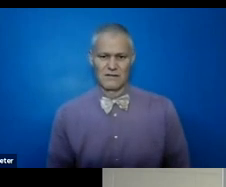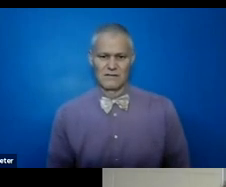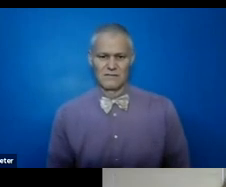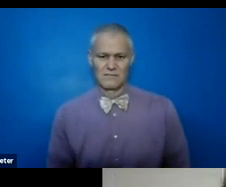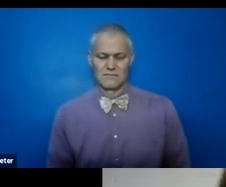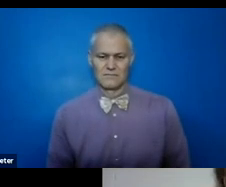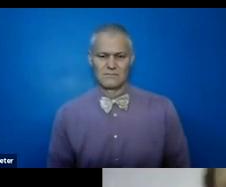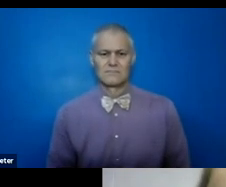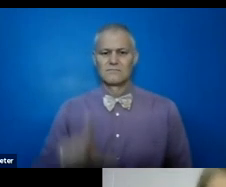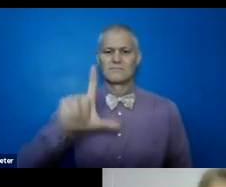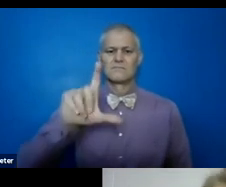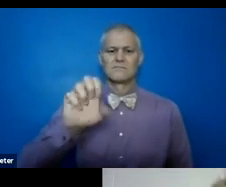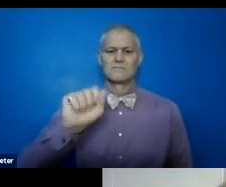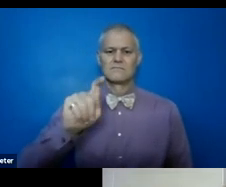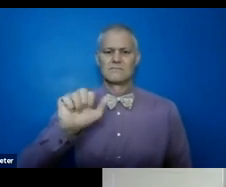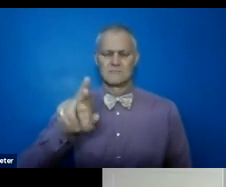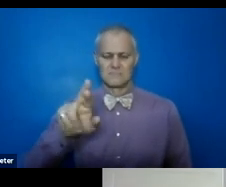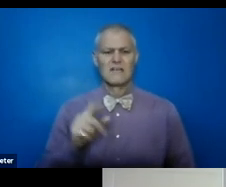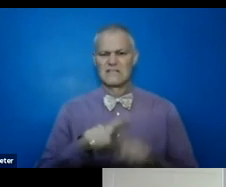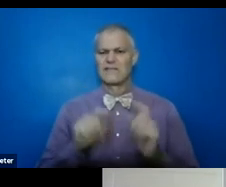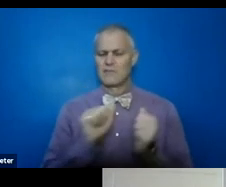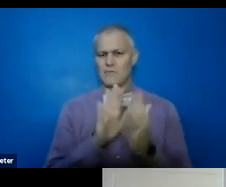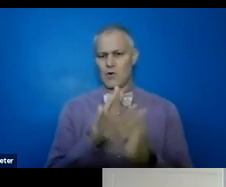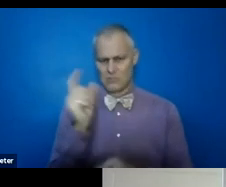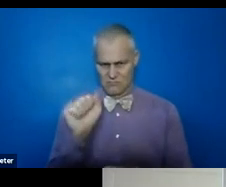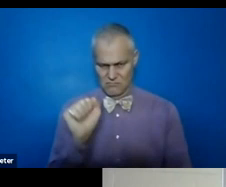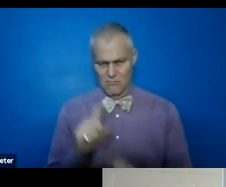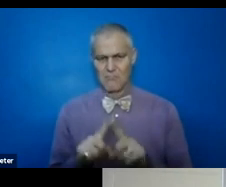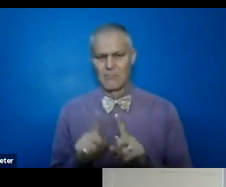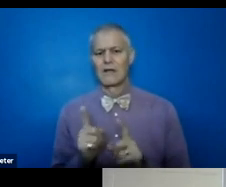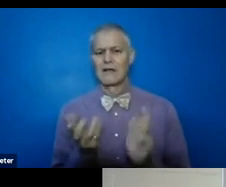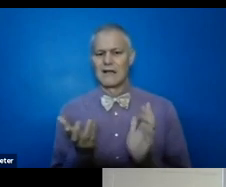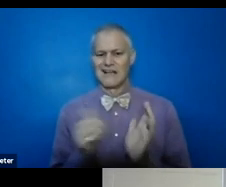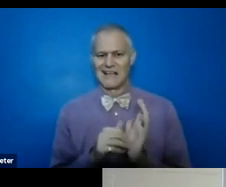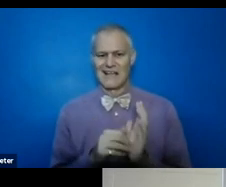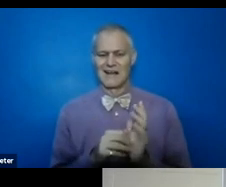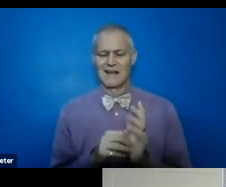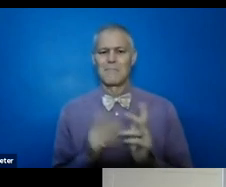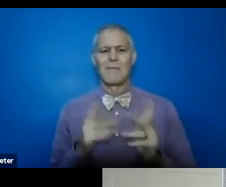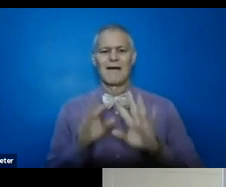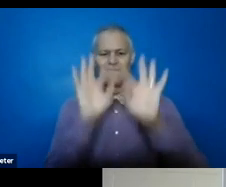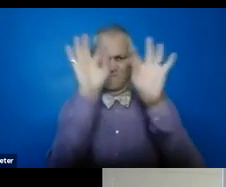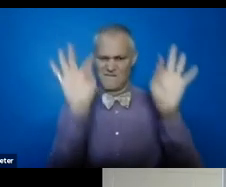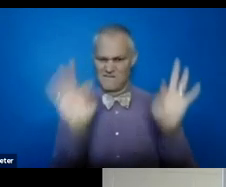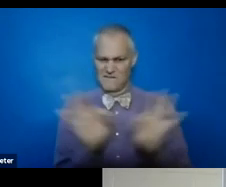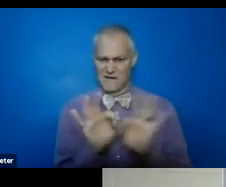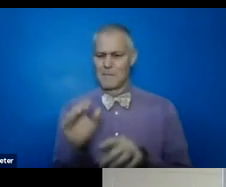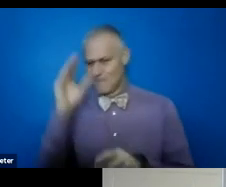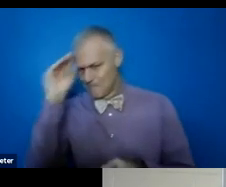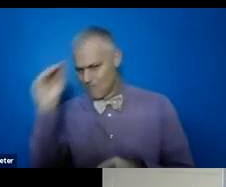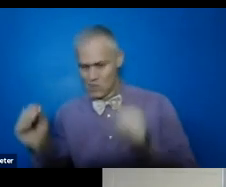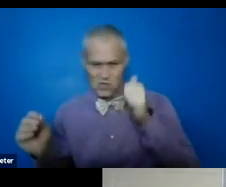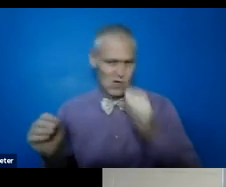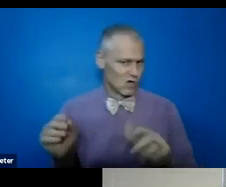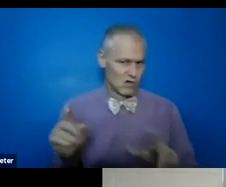different approach to it. But like I said, I go back again to those, my framework when I'm working with boys or